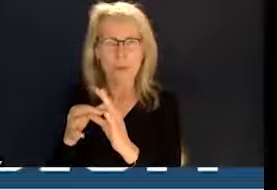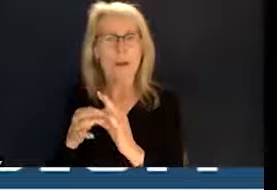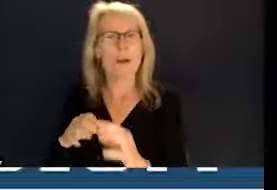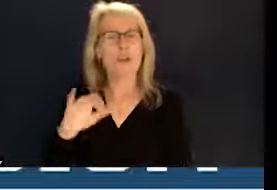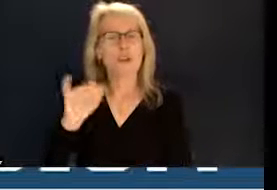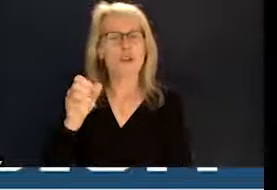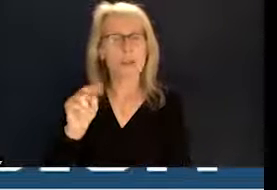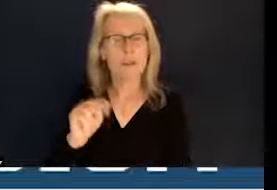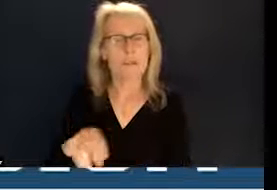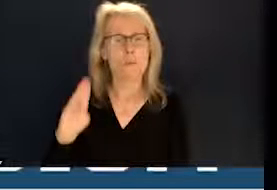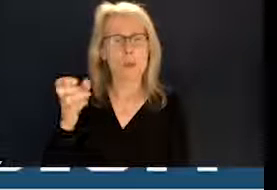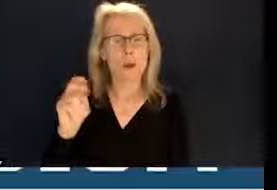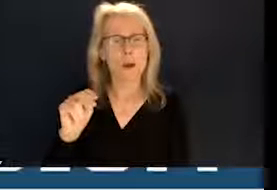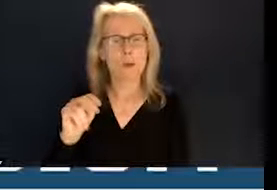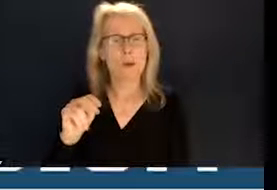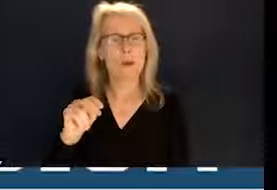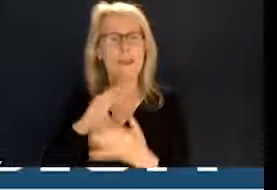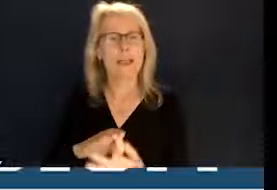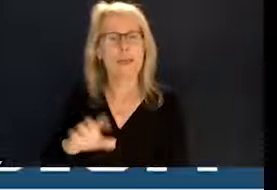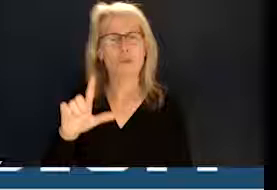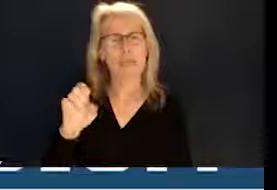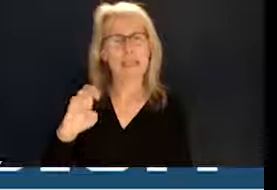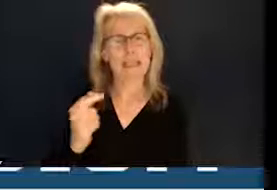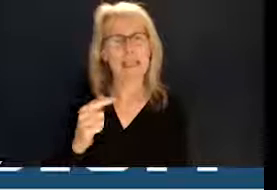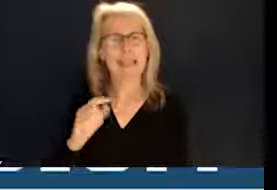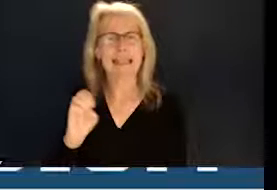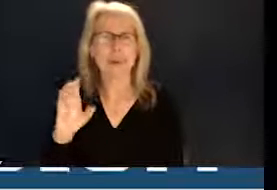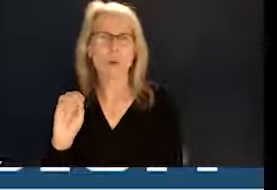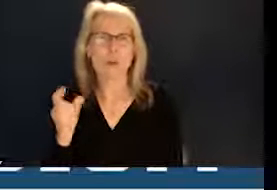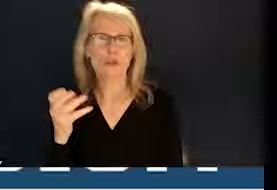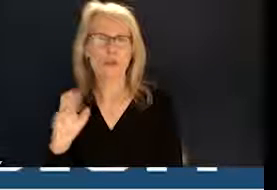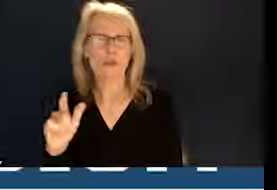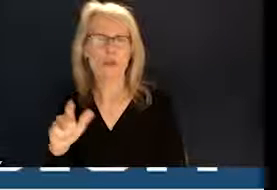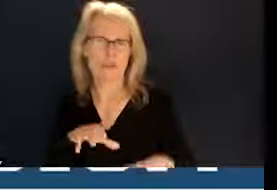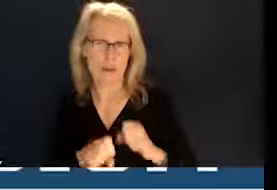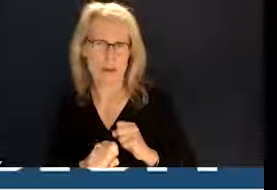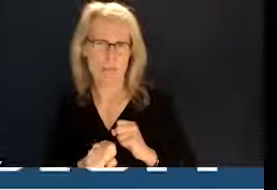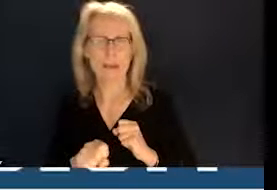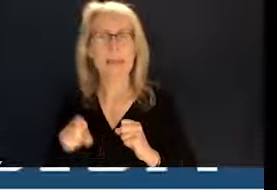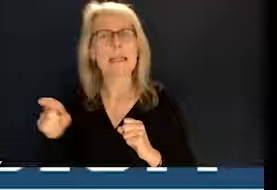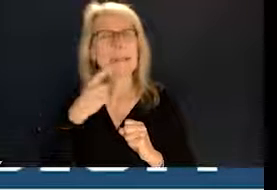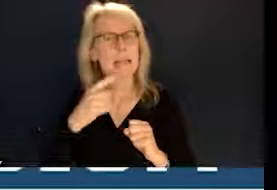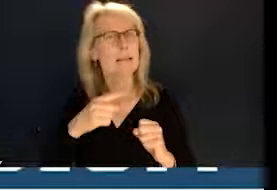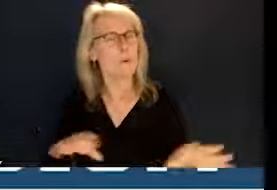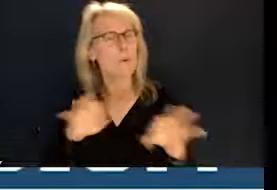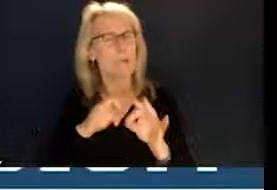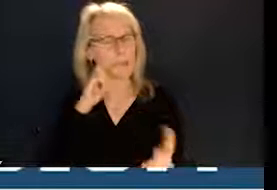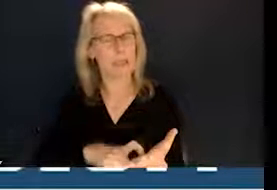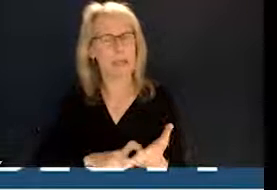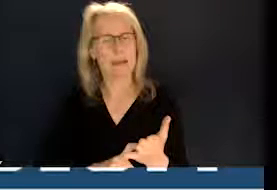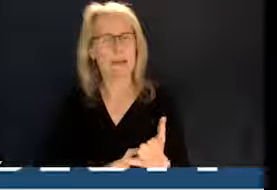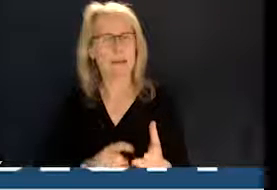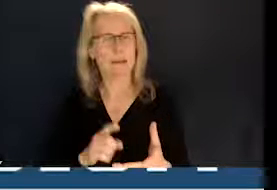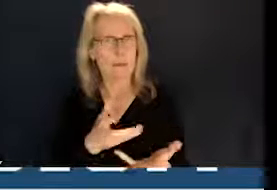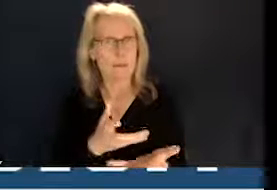leaning into ecological grief. Indeed, while Jason Brown pointed out to grieve losses to nature is